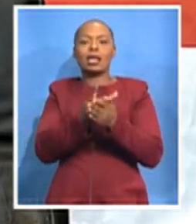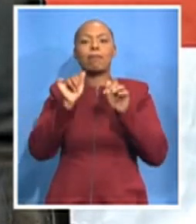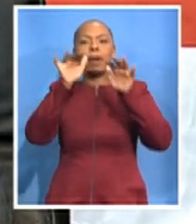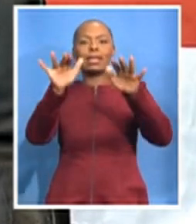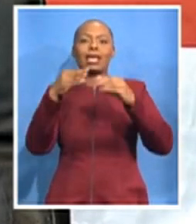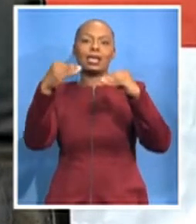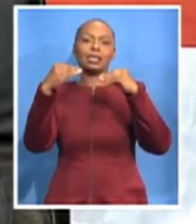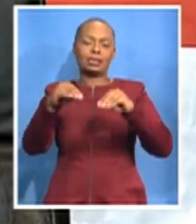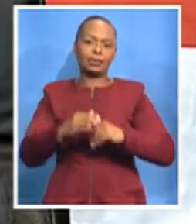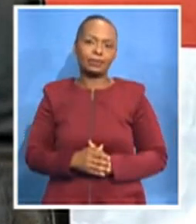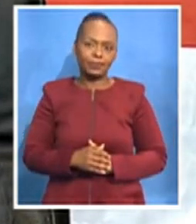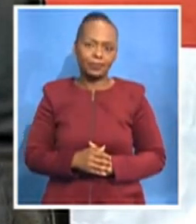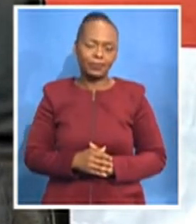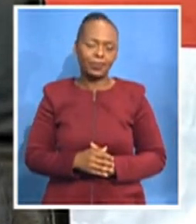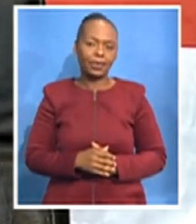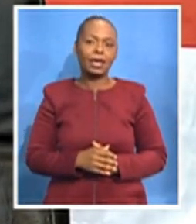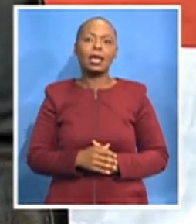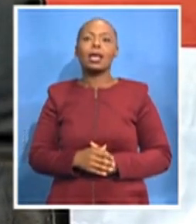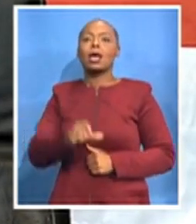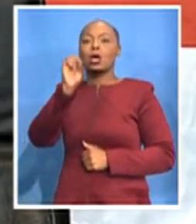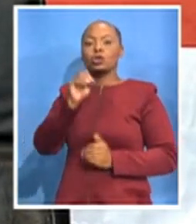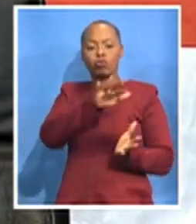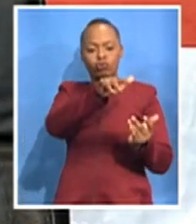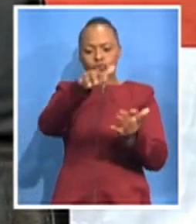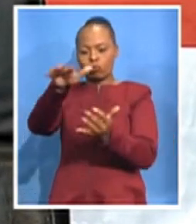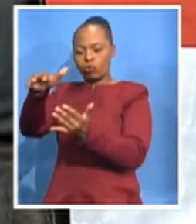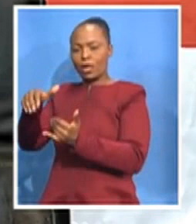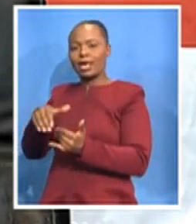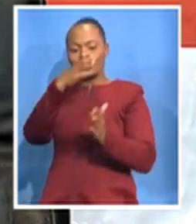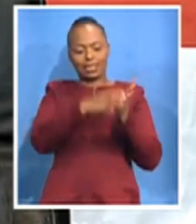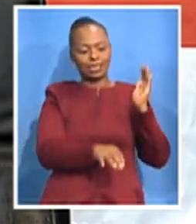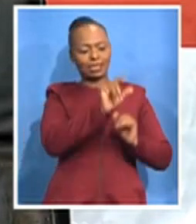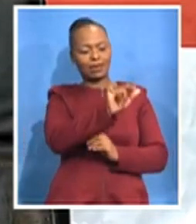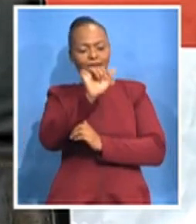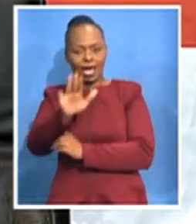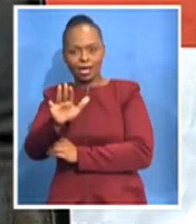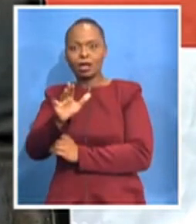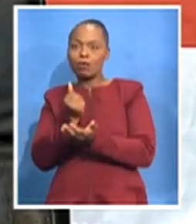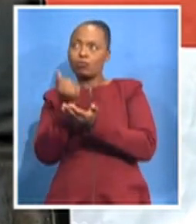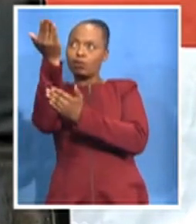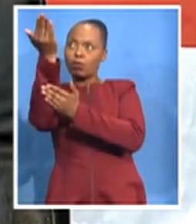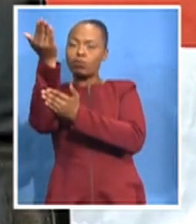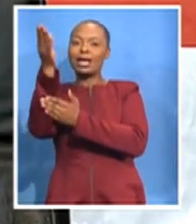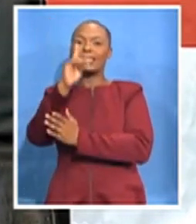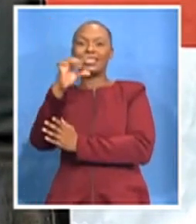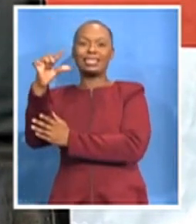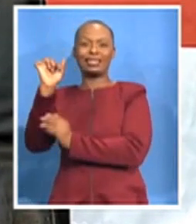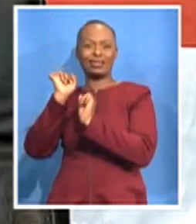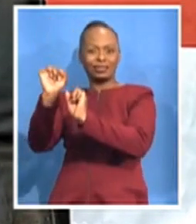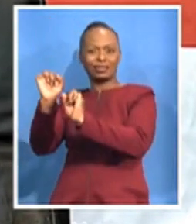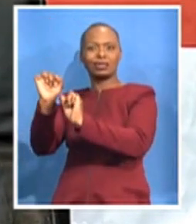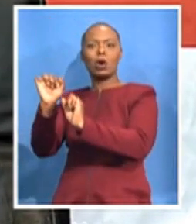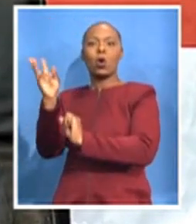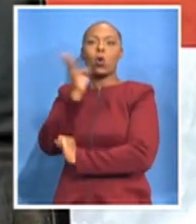then compiled a Section 7(9) notice. We also sent to the DG of Water and Sanitation,